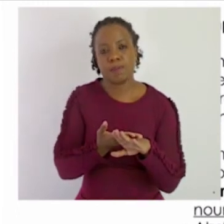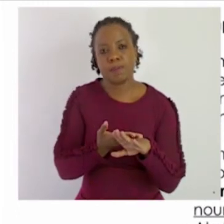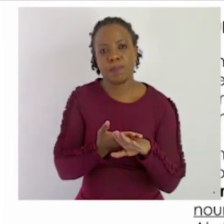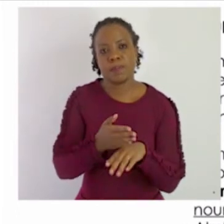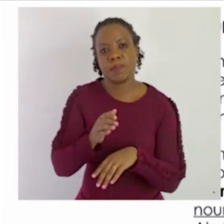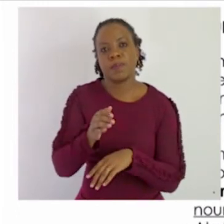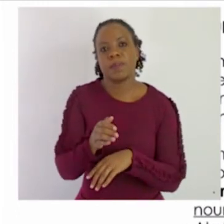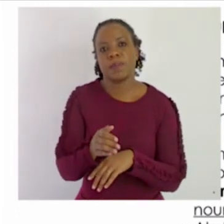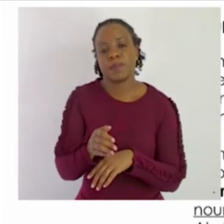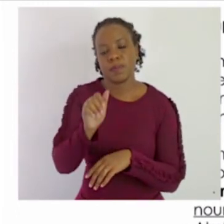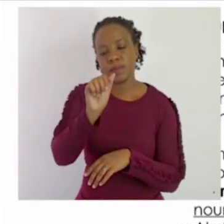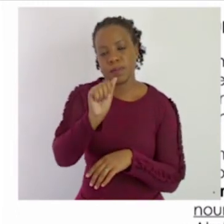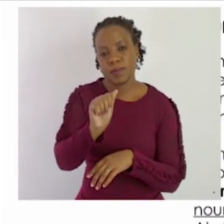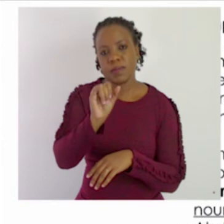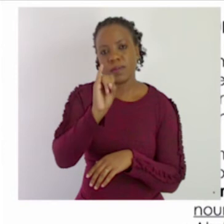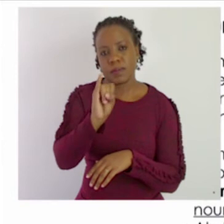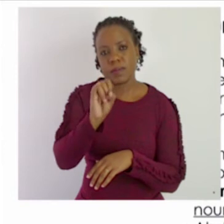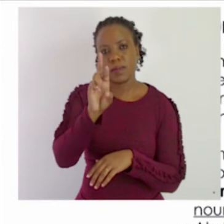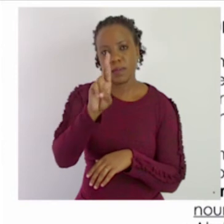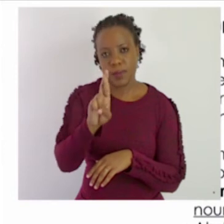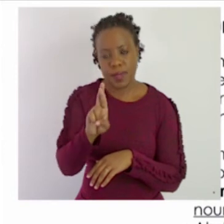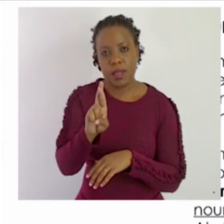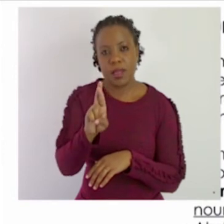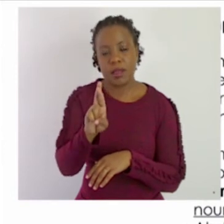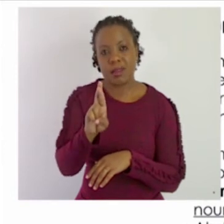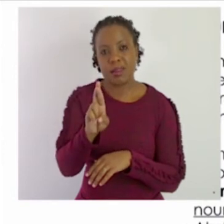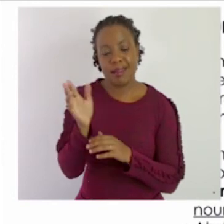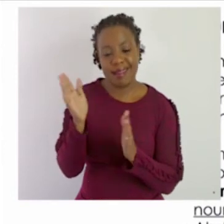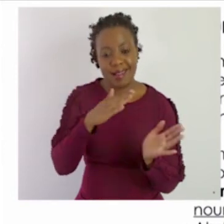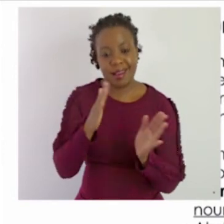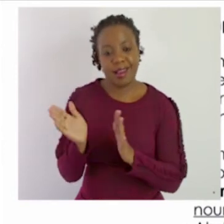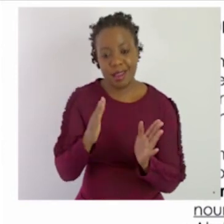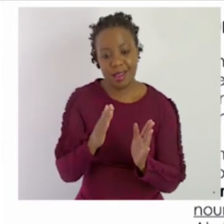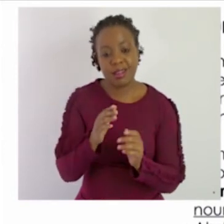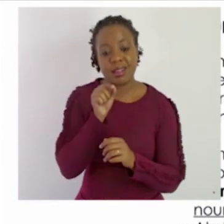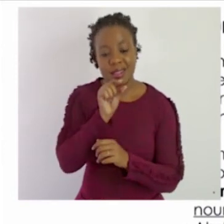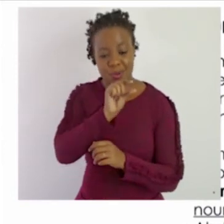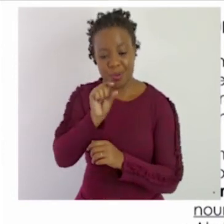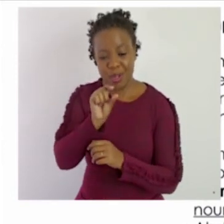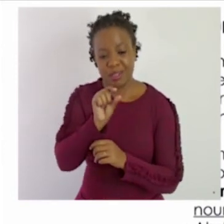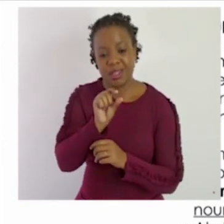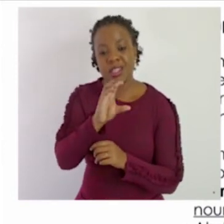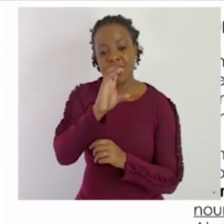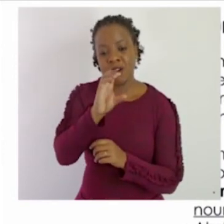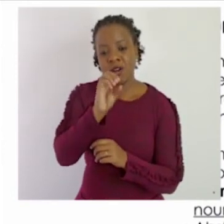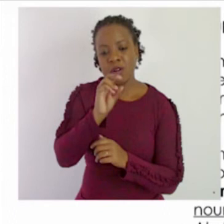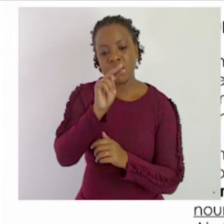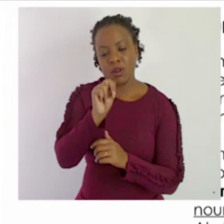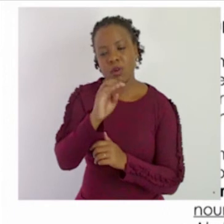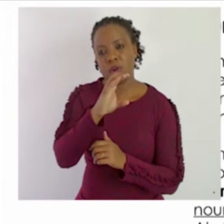good example is air. It is a concrete noun. Air is a concrete